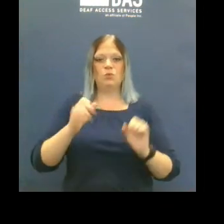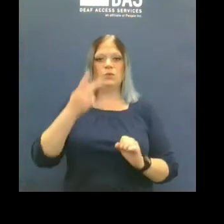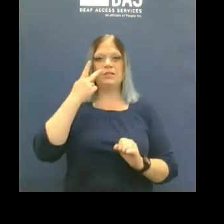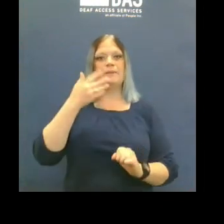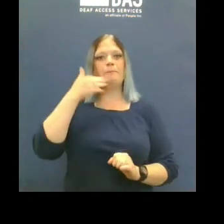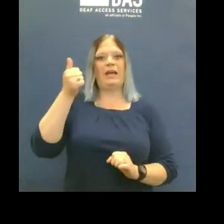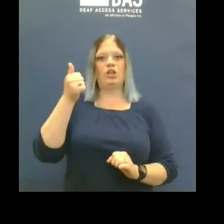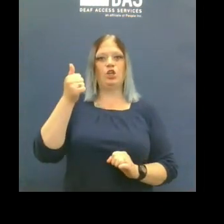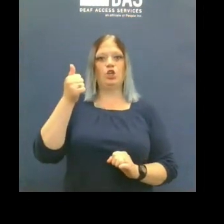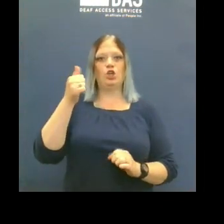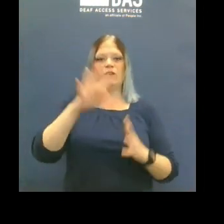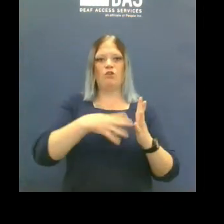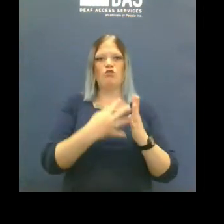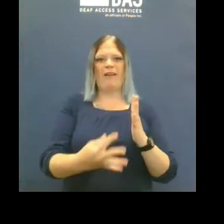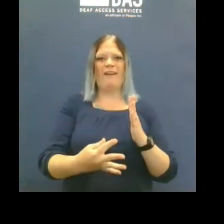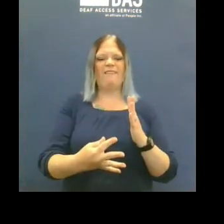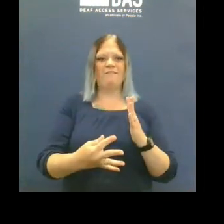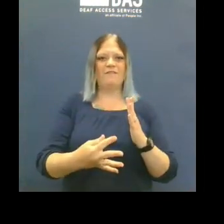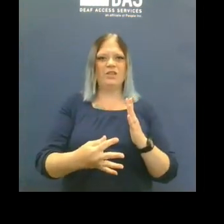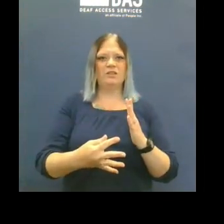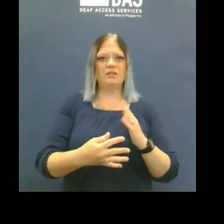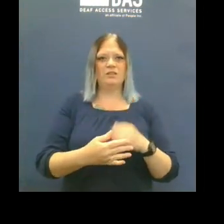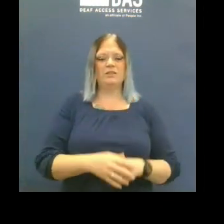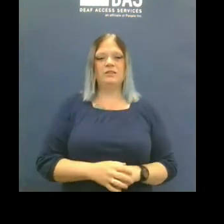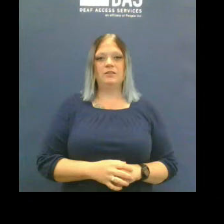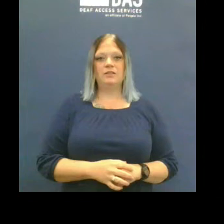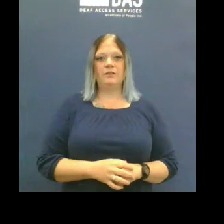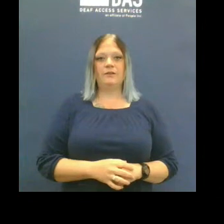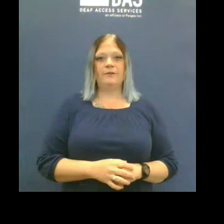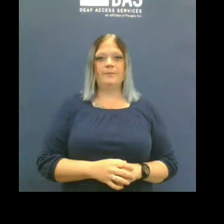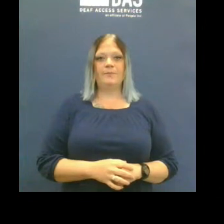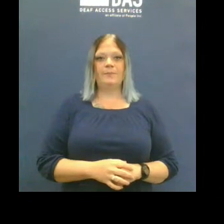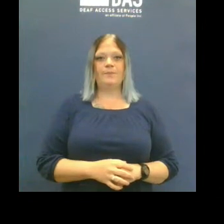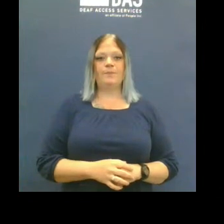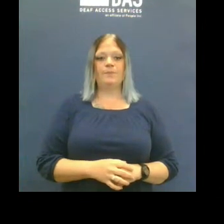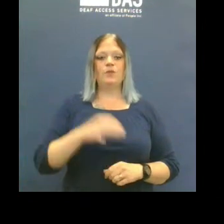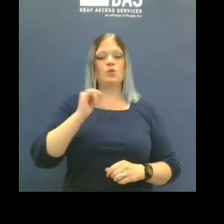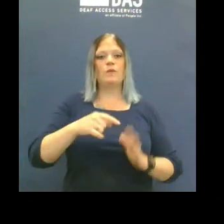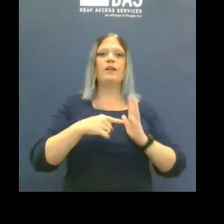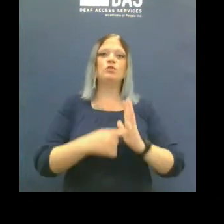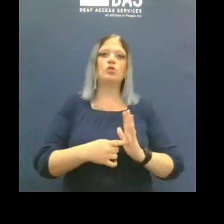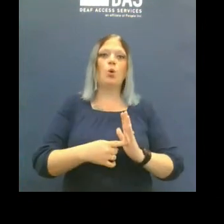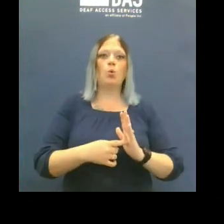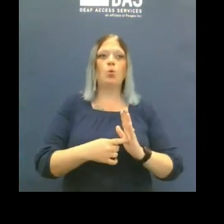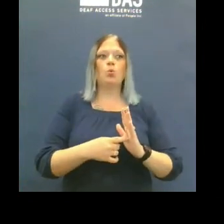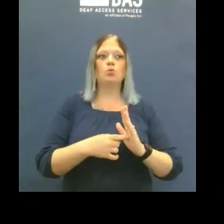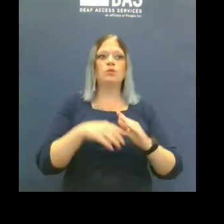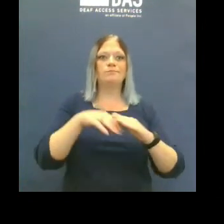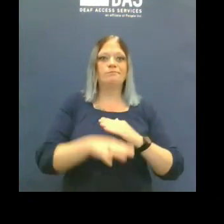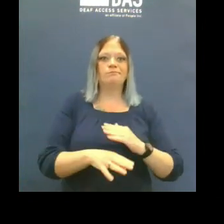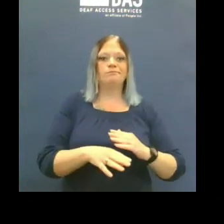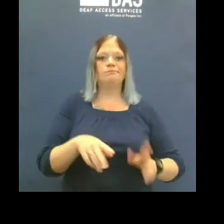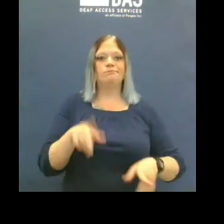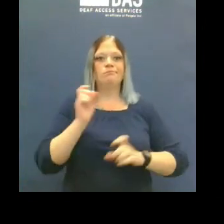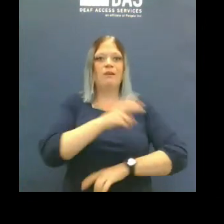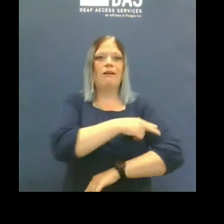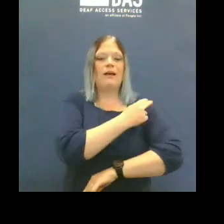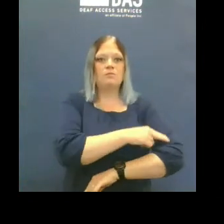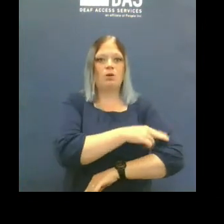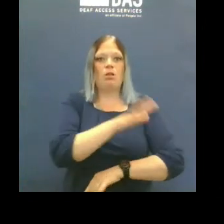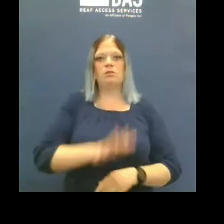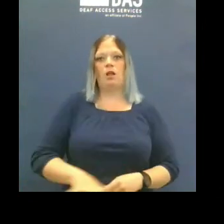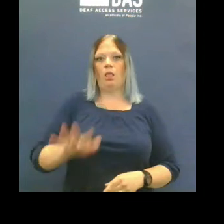better in this graph. And so this is a graph looking at our hospitalizations among our Erie